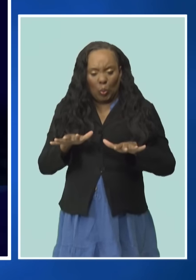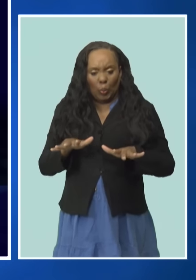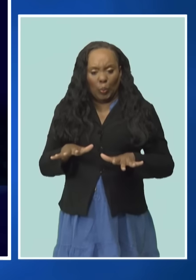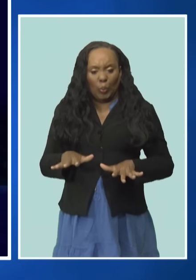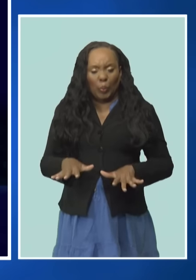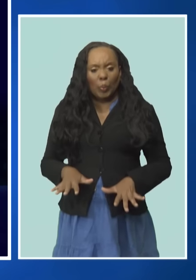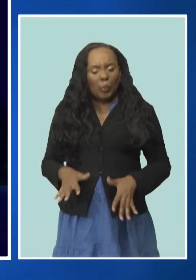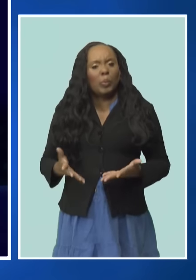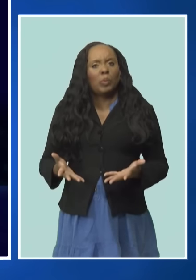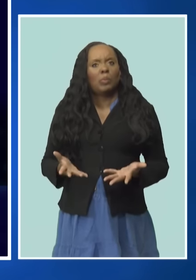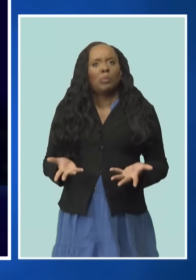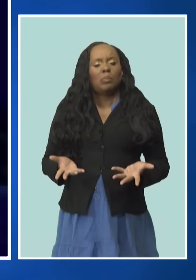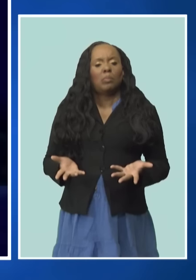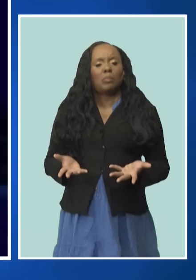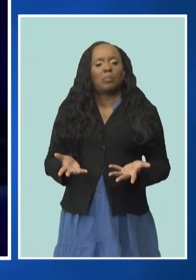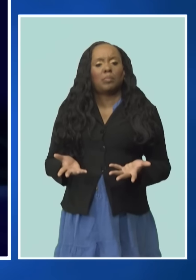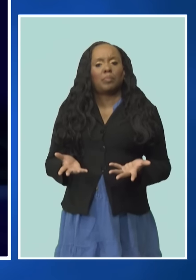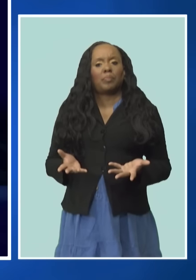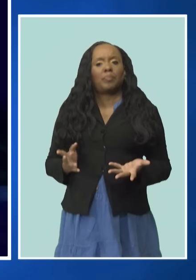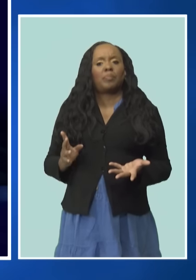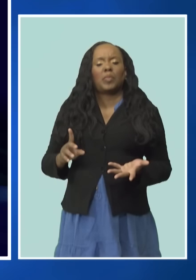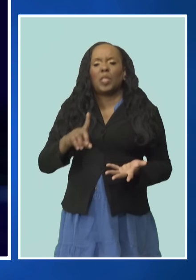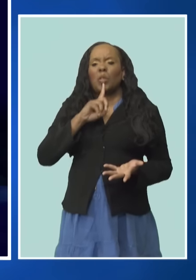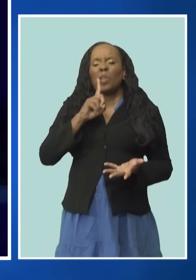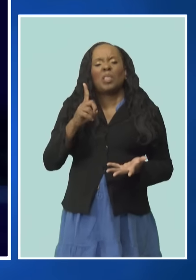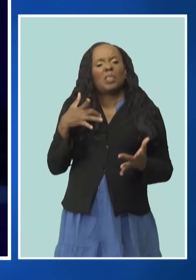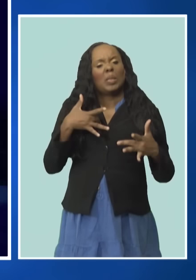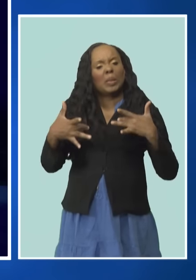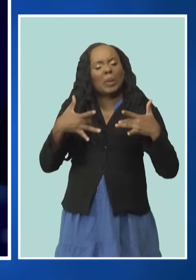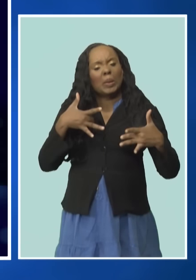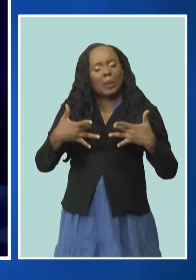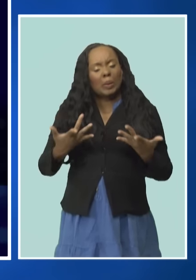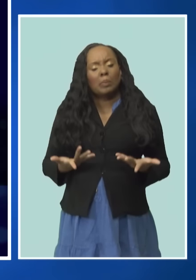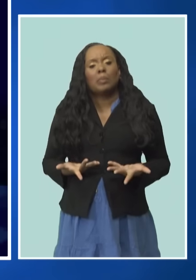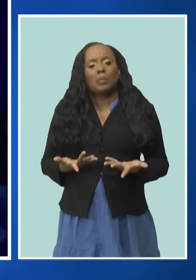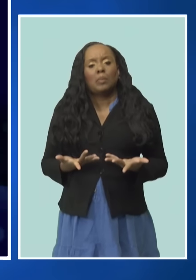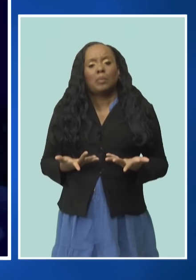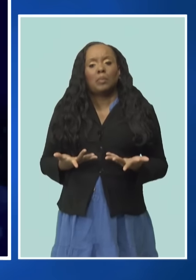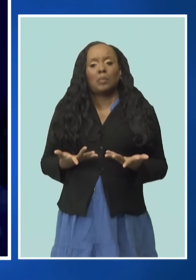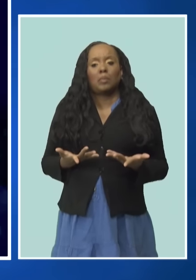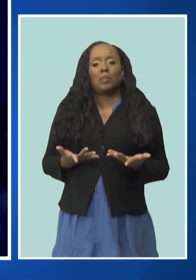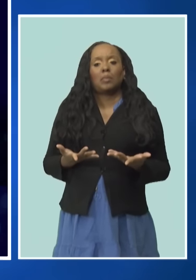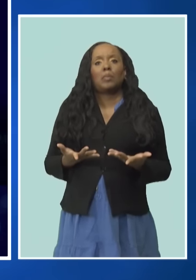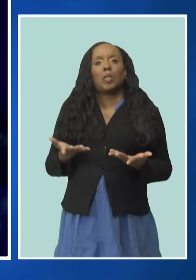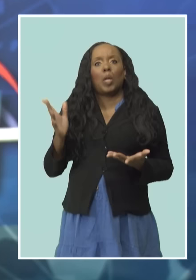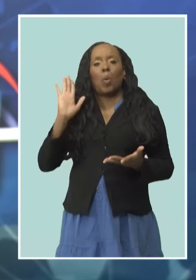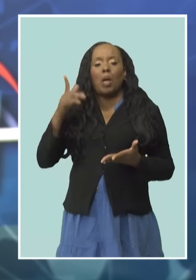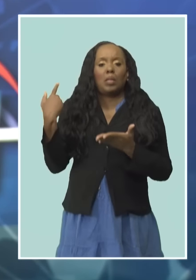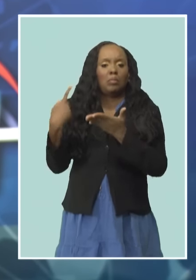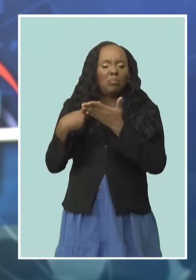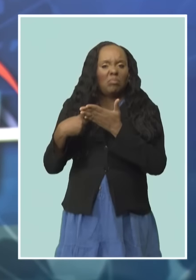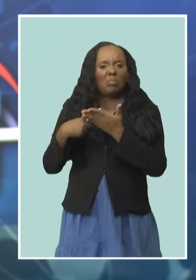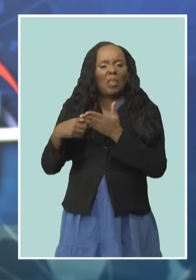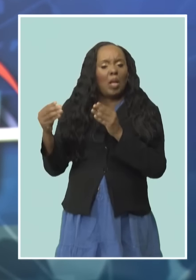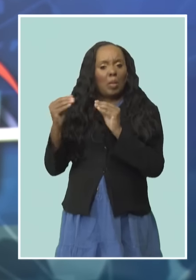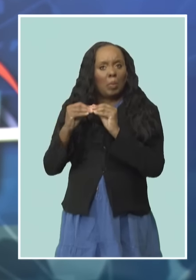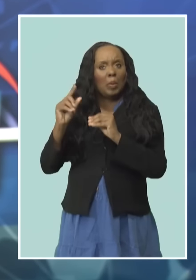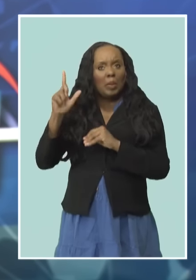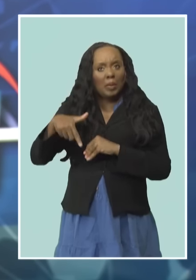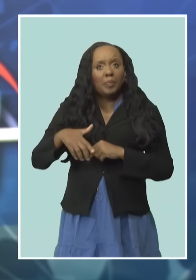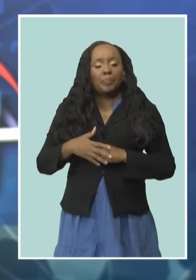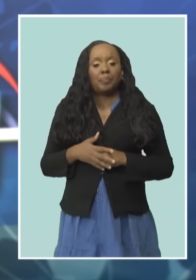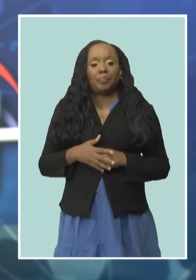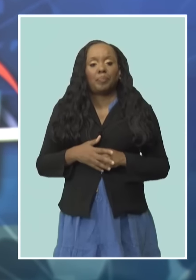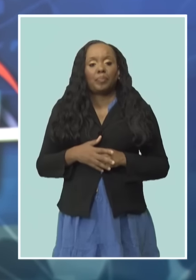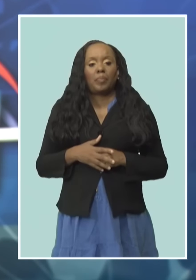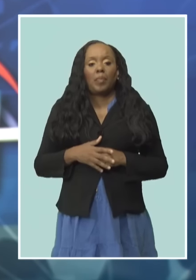thing that that's something we're anxious about. To see if we can get some rain at this time of the year as we're accustomed. Mr. Paul says